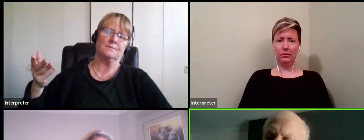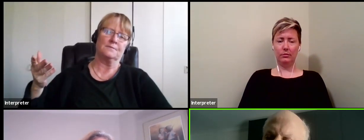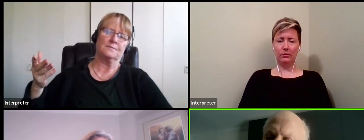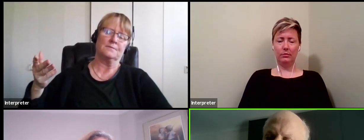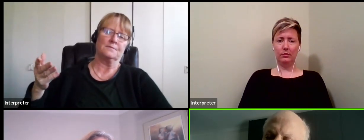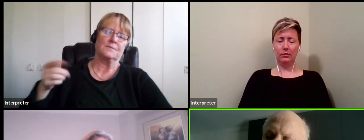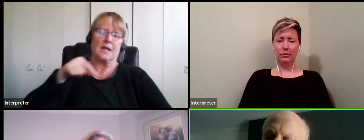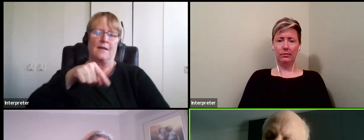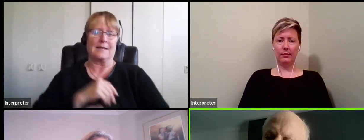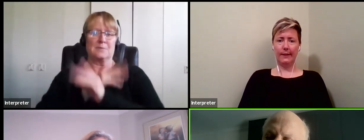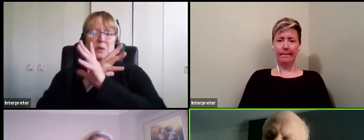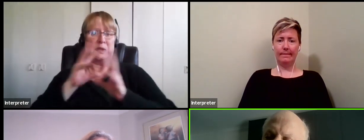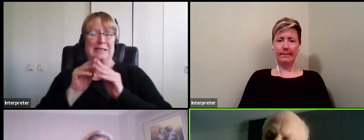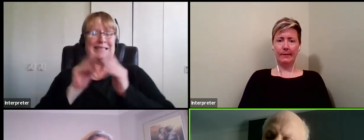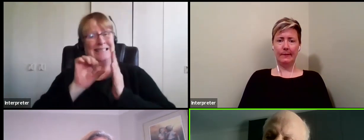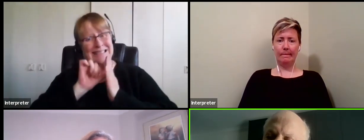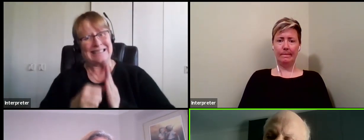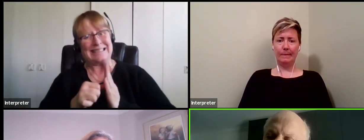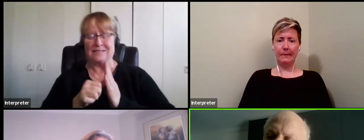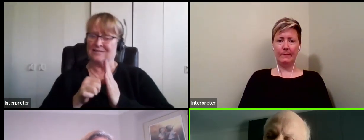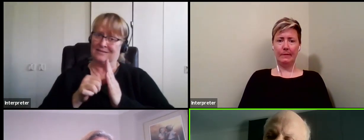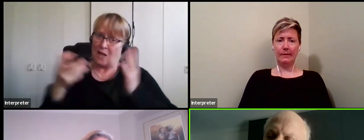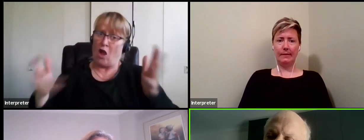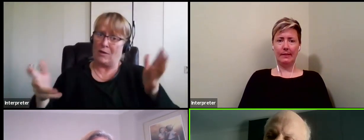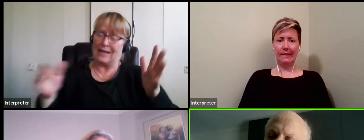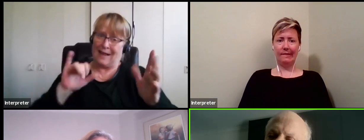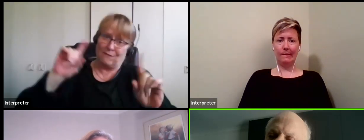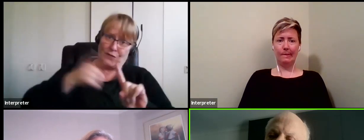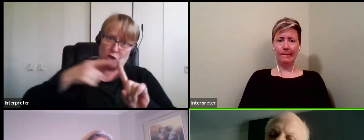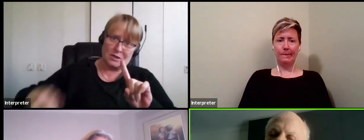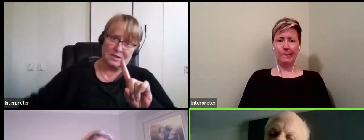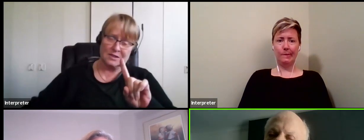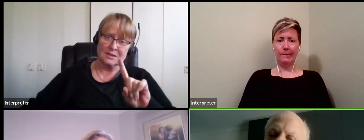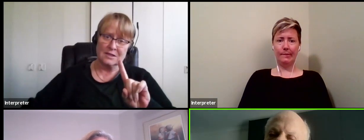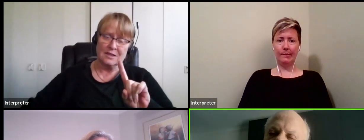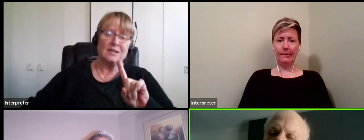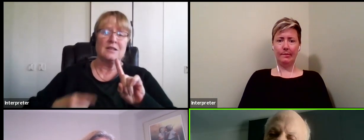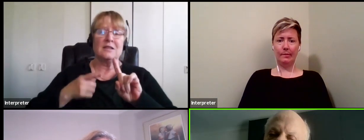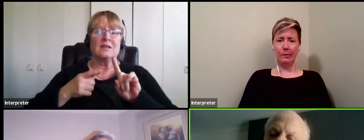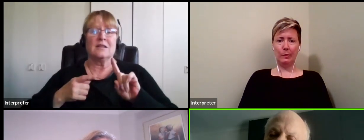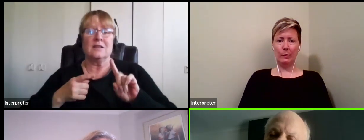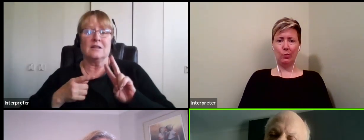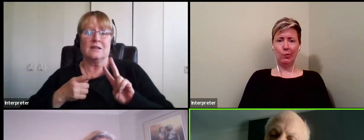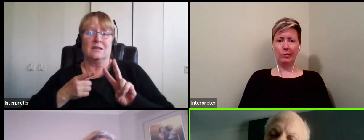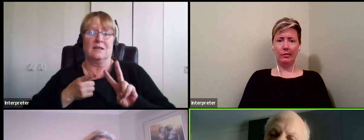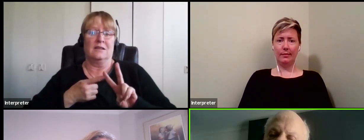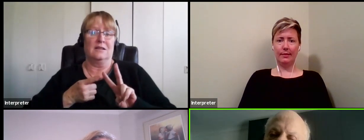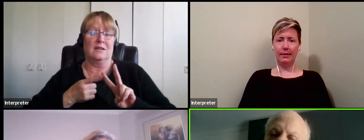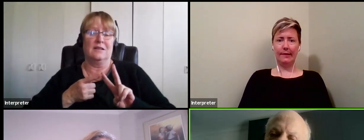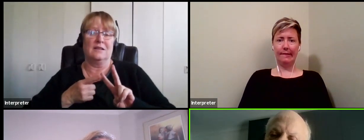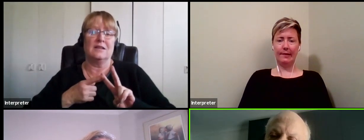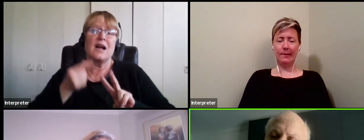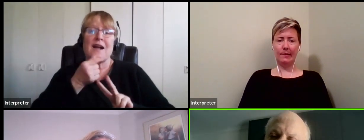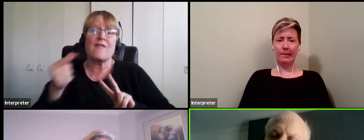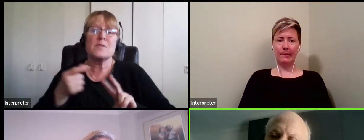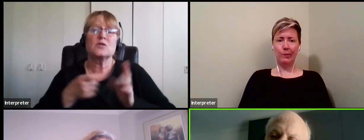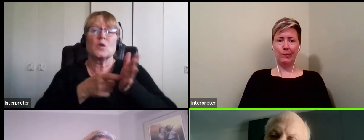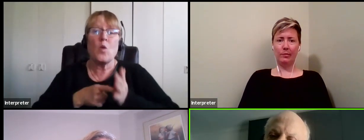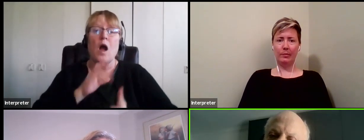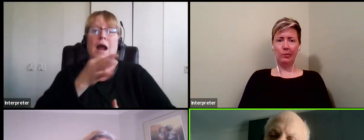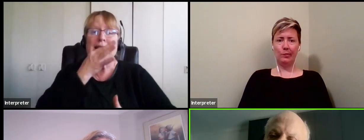virtual public forum is emphasized ways. So that's the first thing. The second is the government needs to talk to the experts, and the real